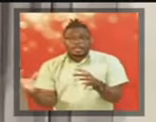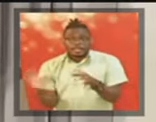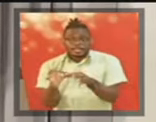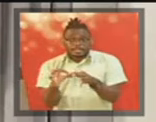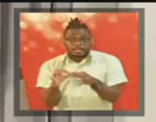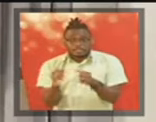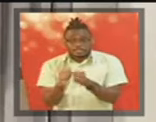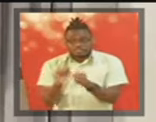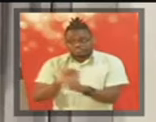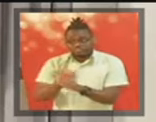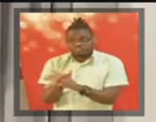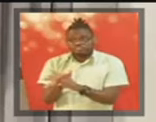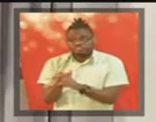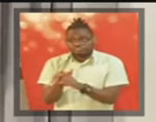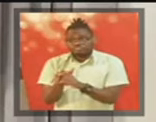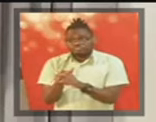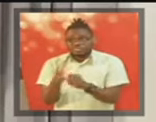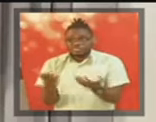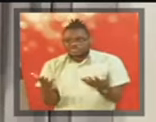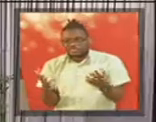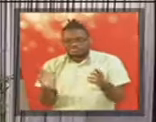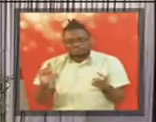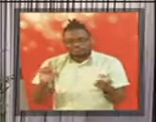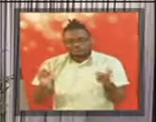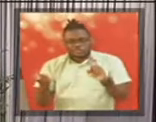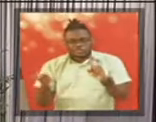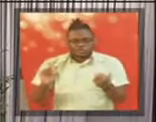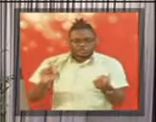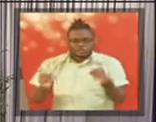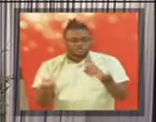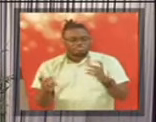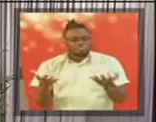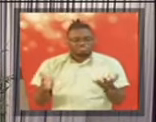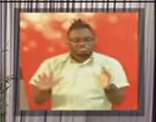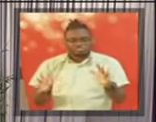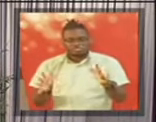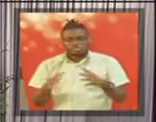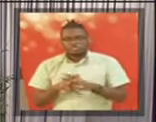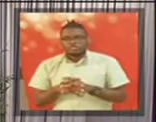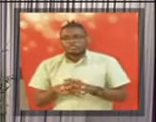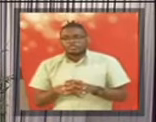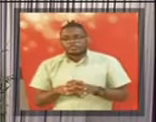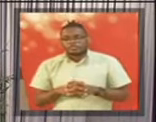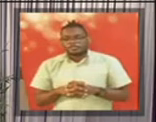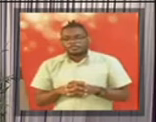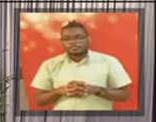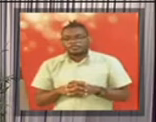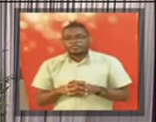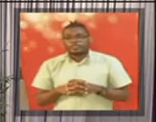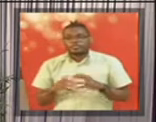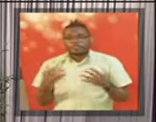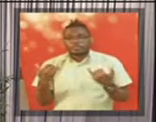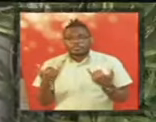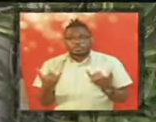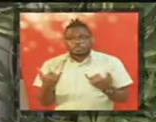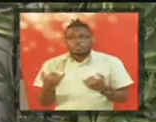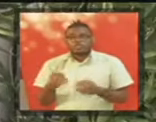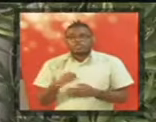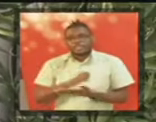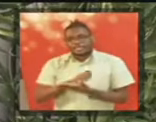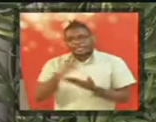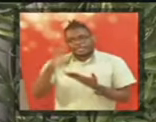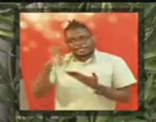our mechanism of testing if need be. Thank you very much, CMO. And we have come to the end of this morning's